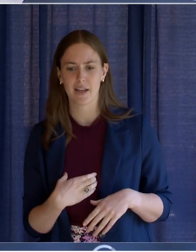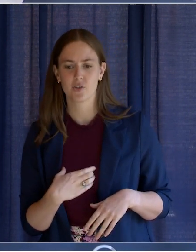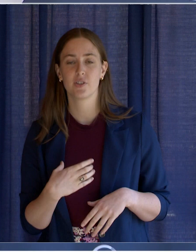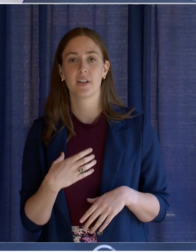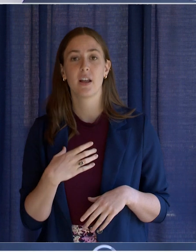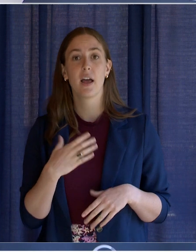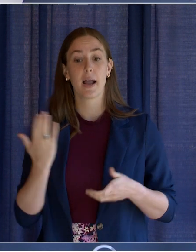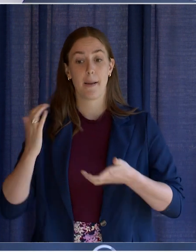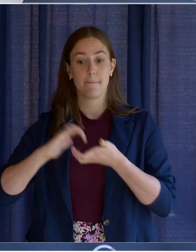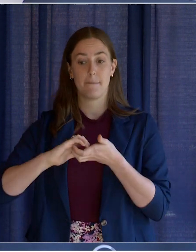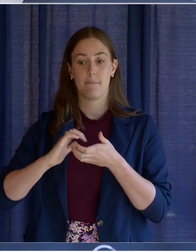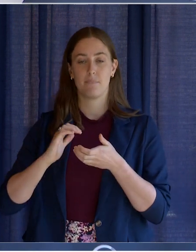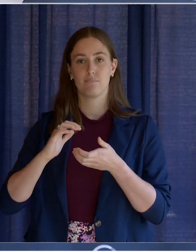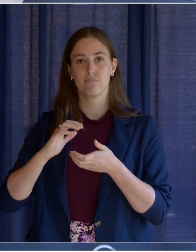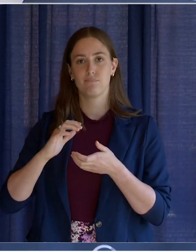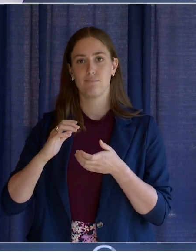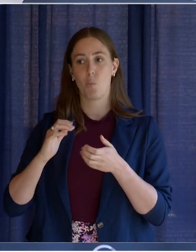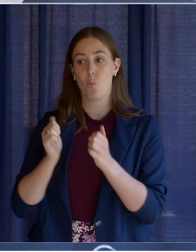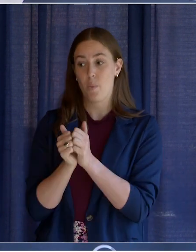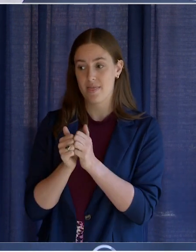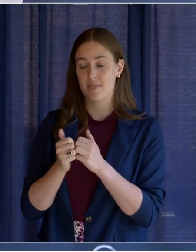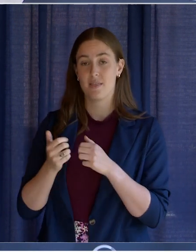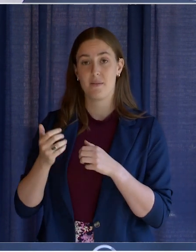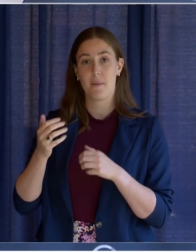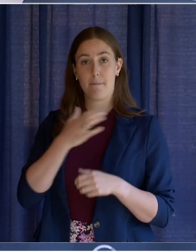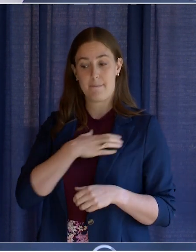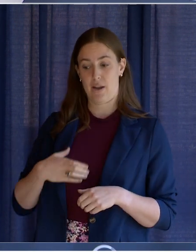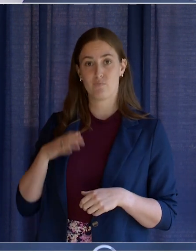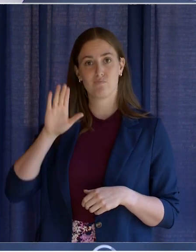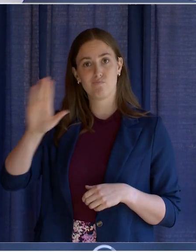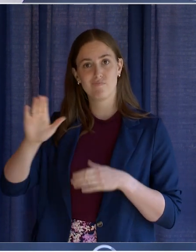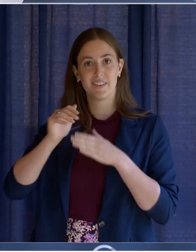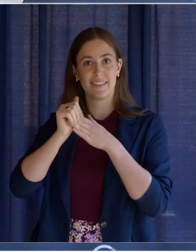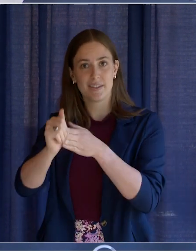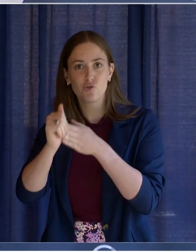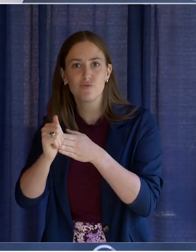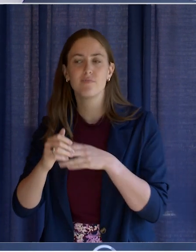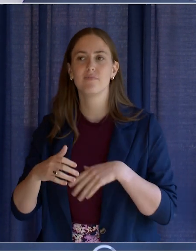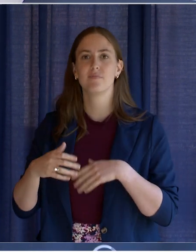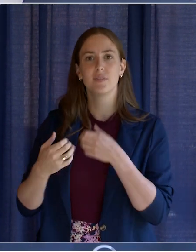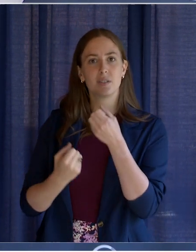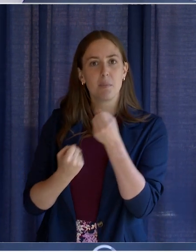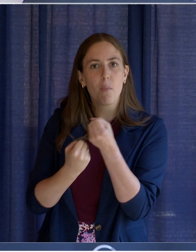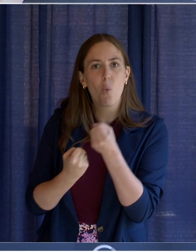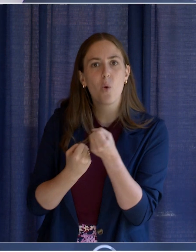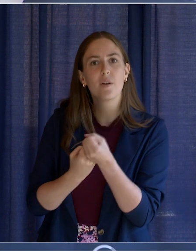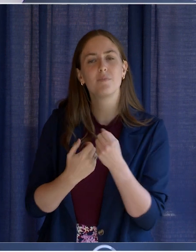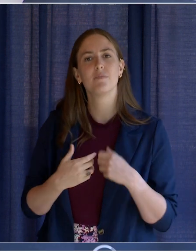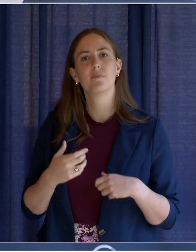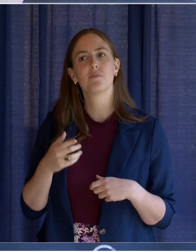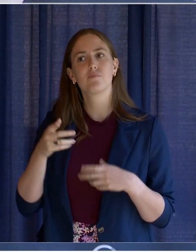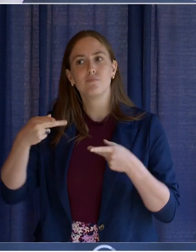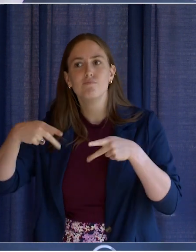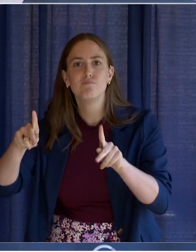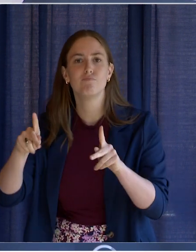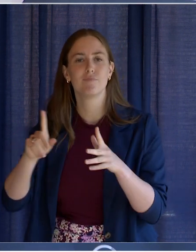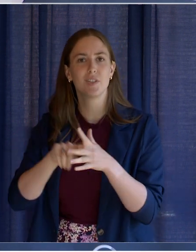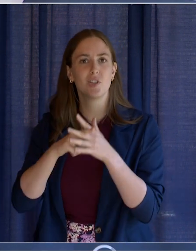mayor who has added steadfast support and the pilot light that made all of this